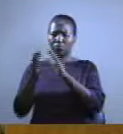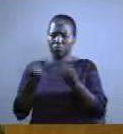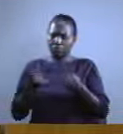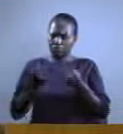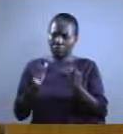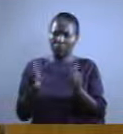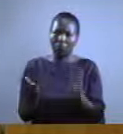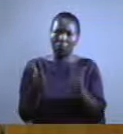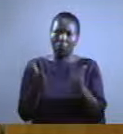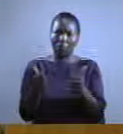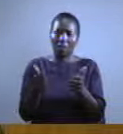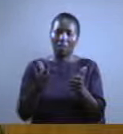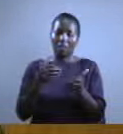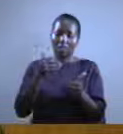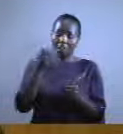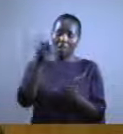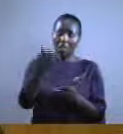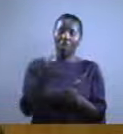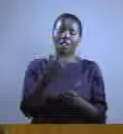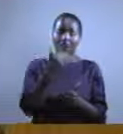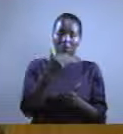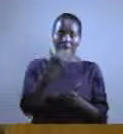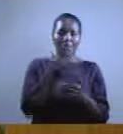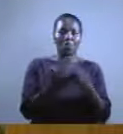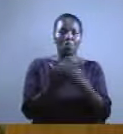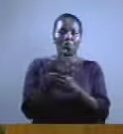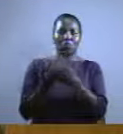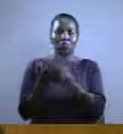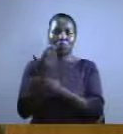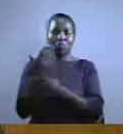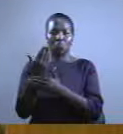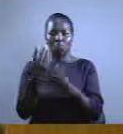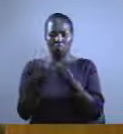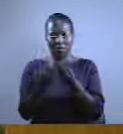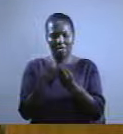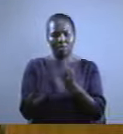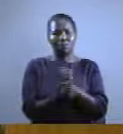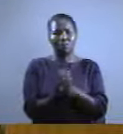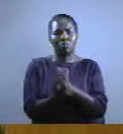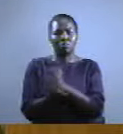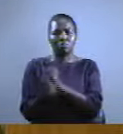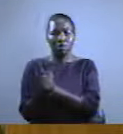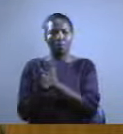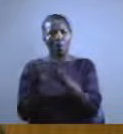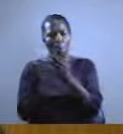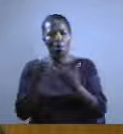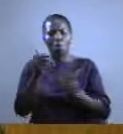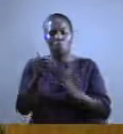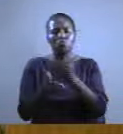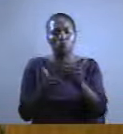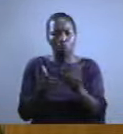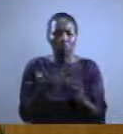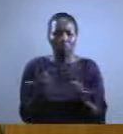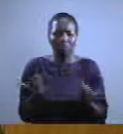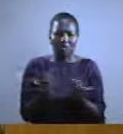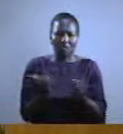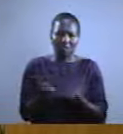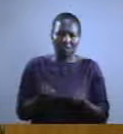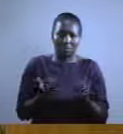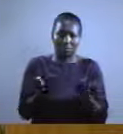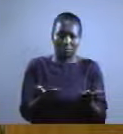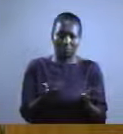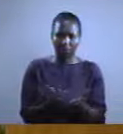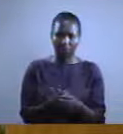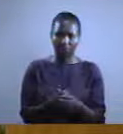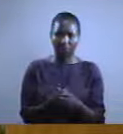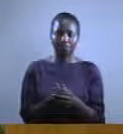productivity, which lead to new or improved products, processes, or services. This enhanced